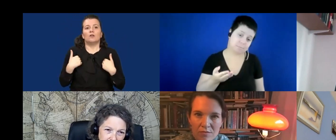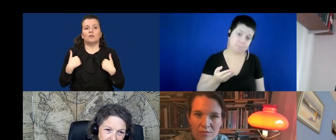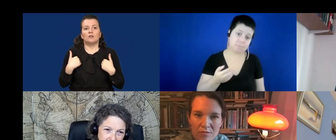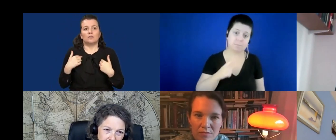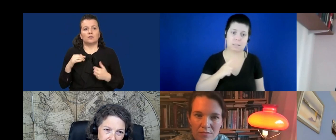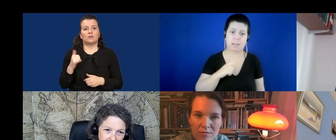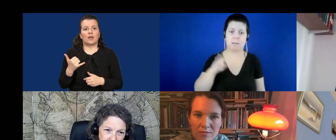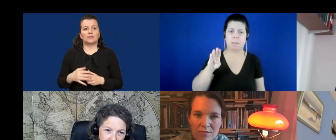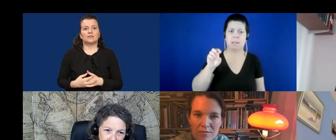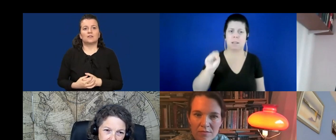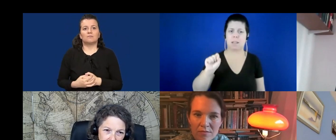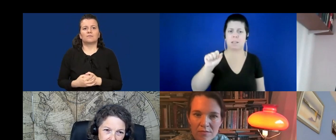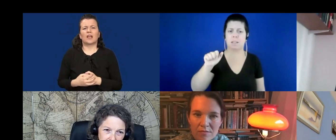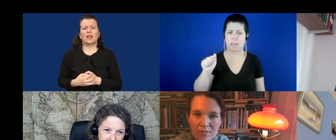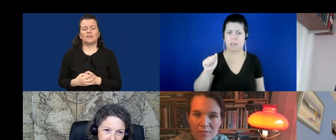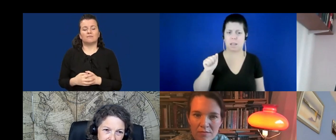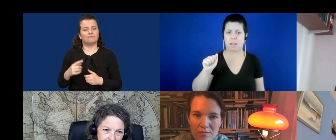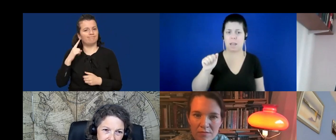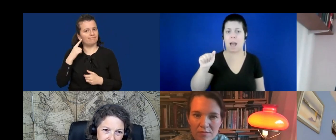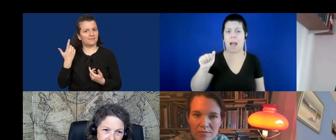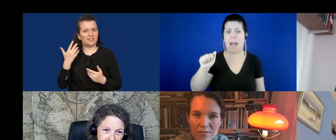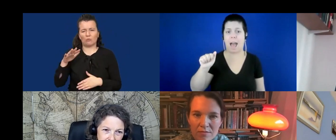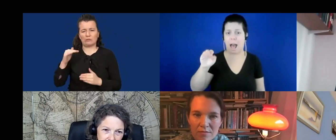that you mentioned earlier, Sarah, and